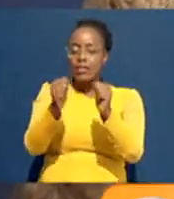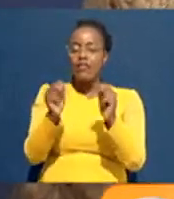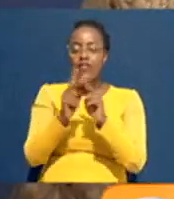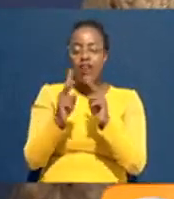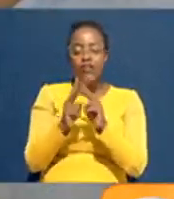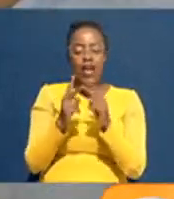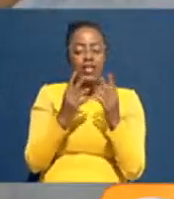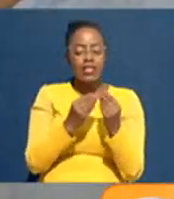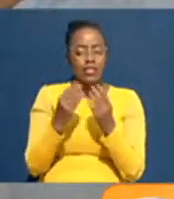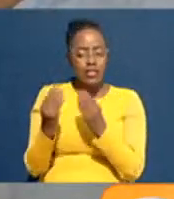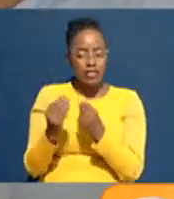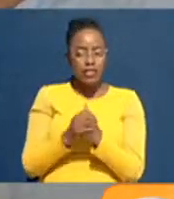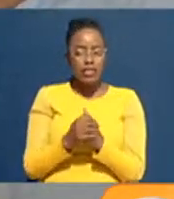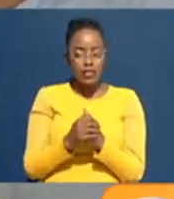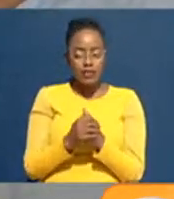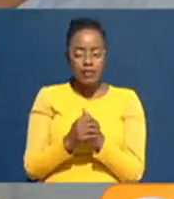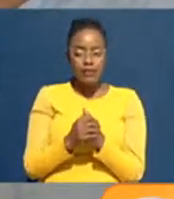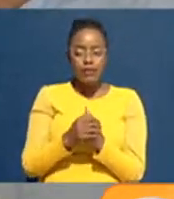very attractive. We've had